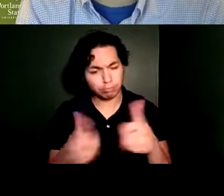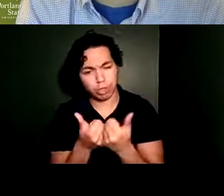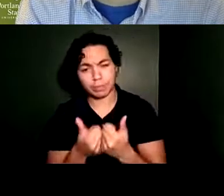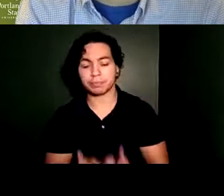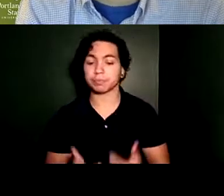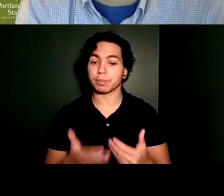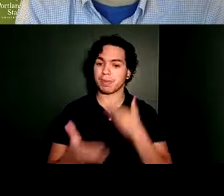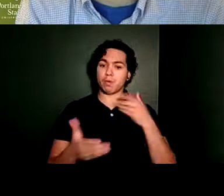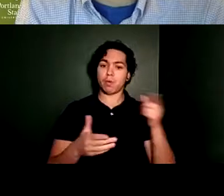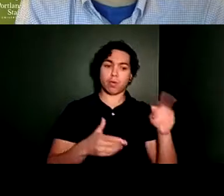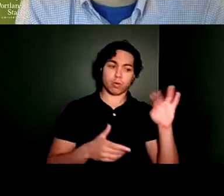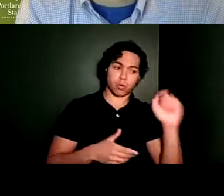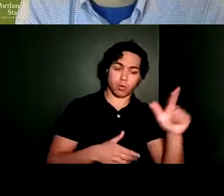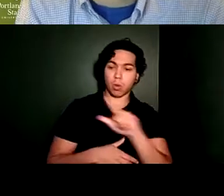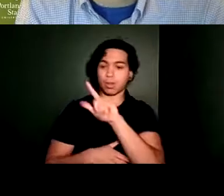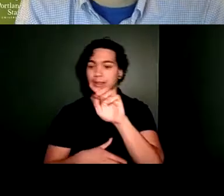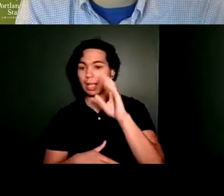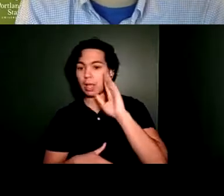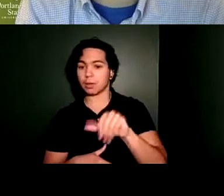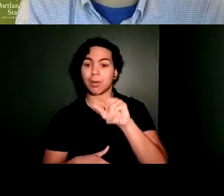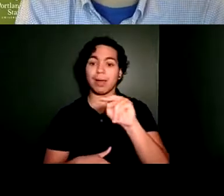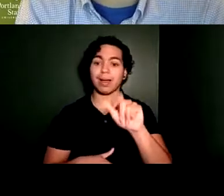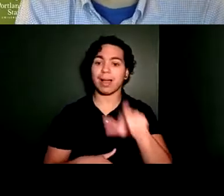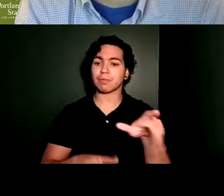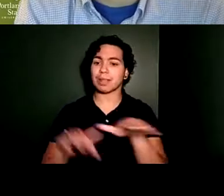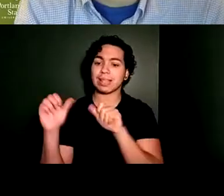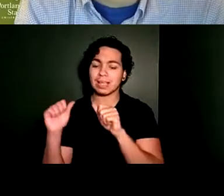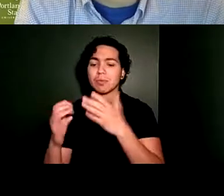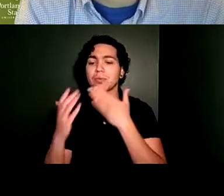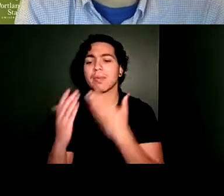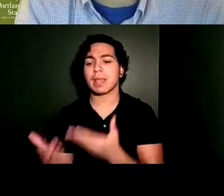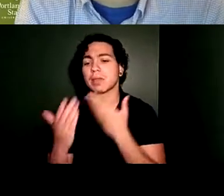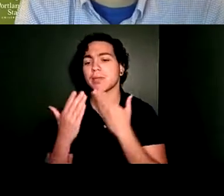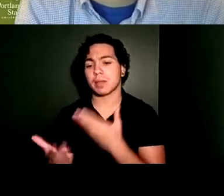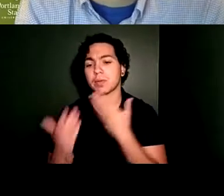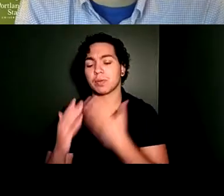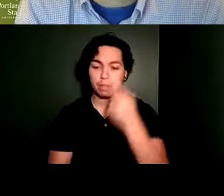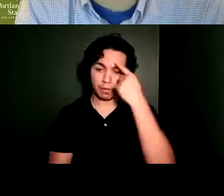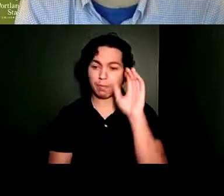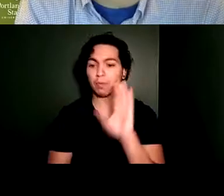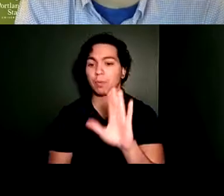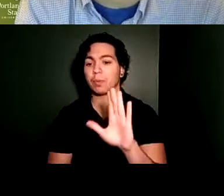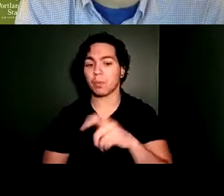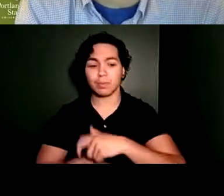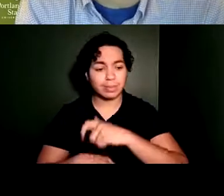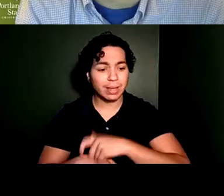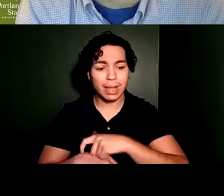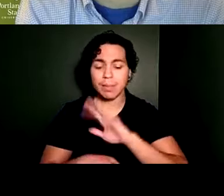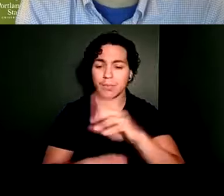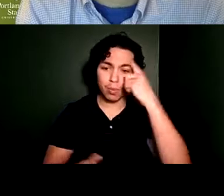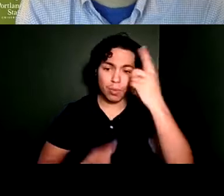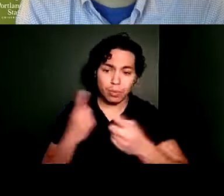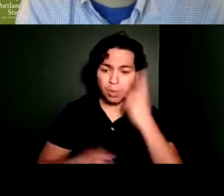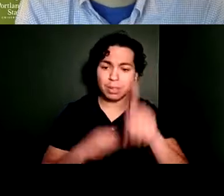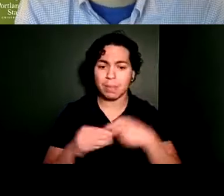here, Anna has to leave, and I want to thank her for her time and her thoughts on this